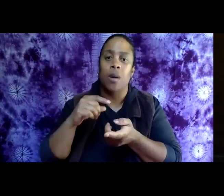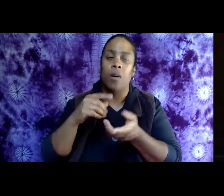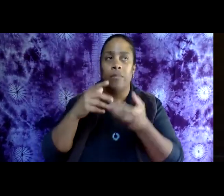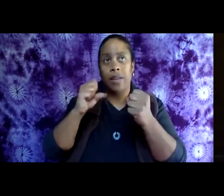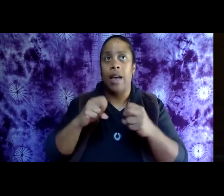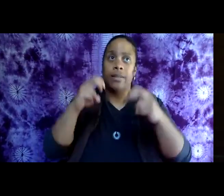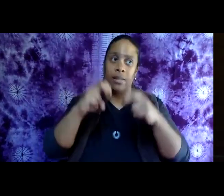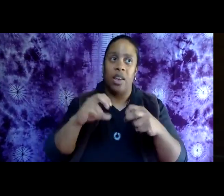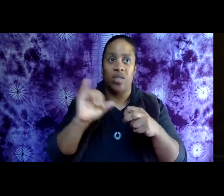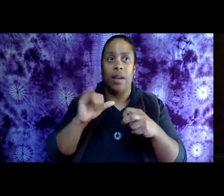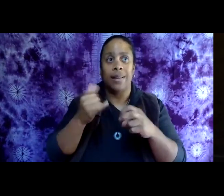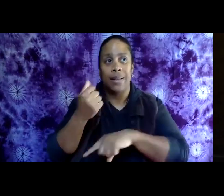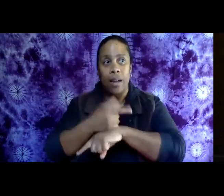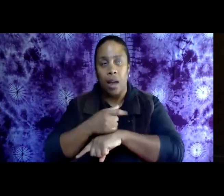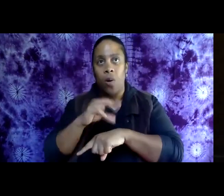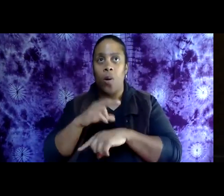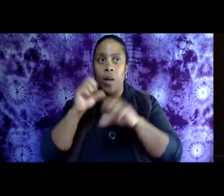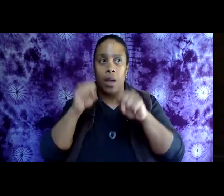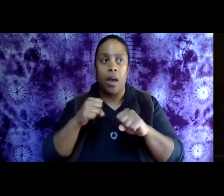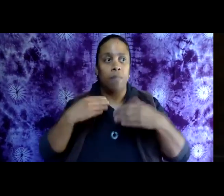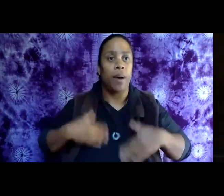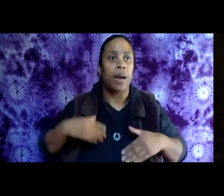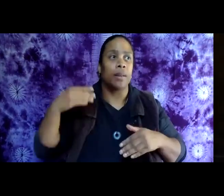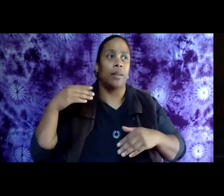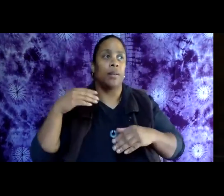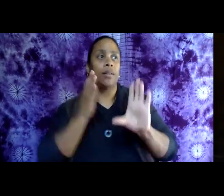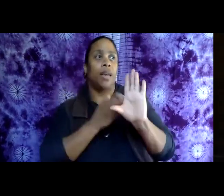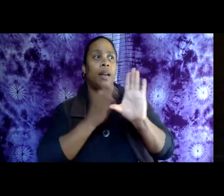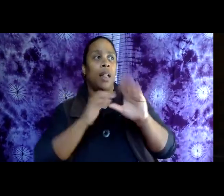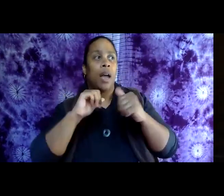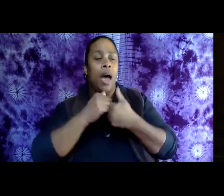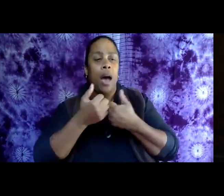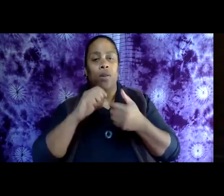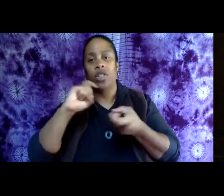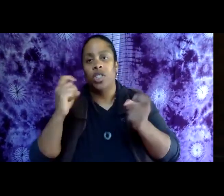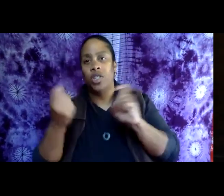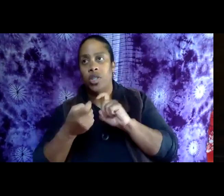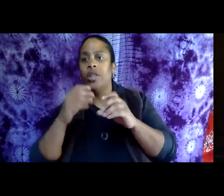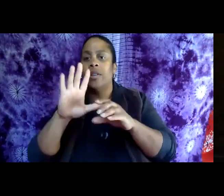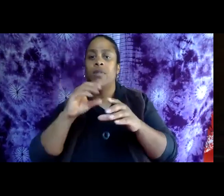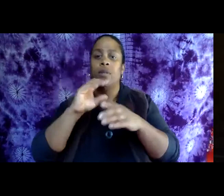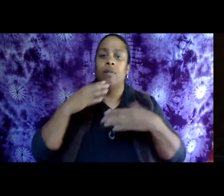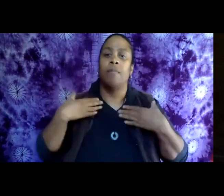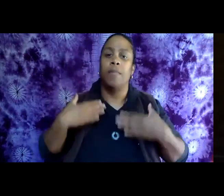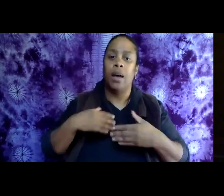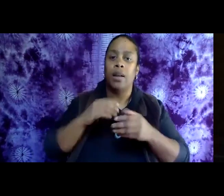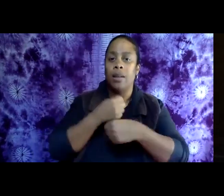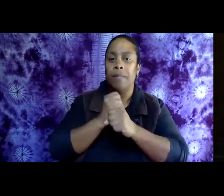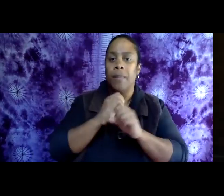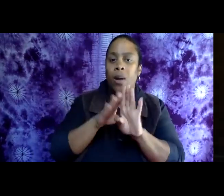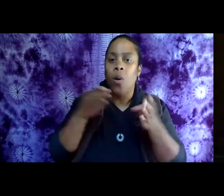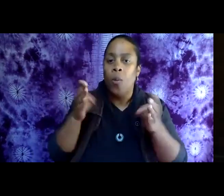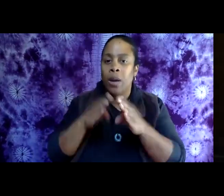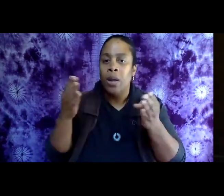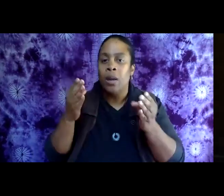similar to today. It can be body psychology of how to shift and move your body to create the openings that you're looking for. And chances are I'll be reading your